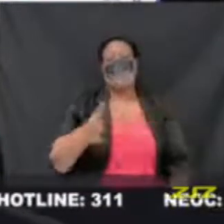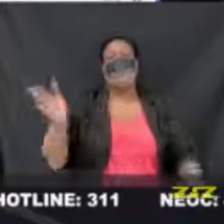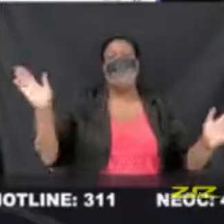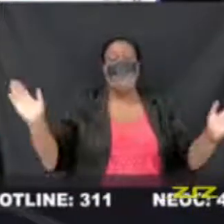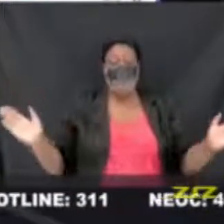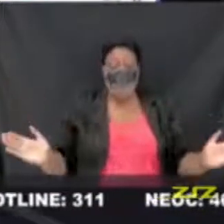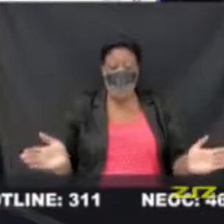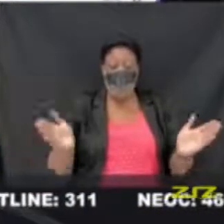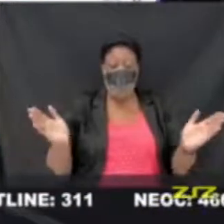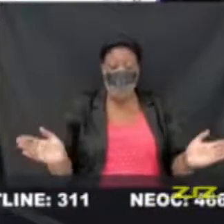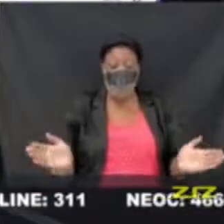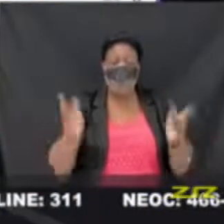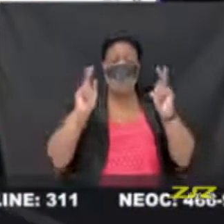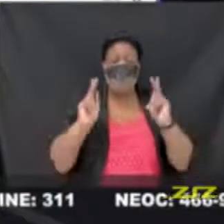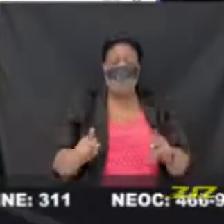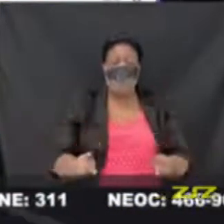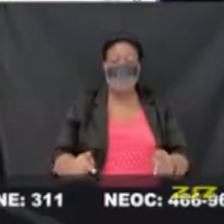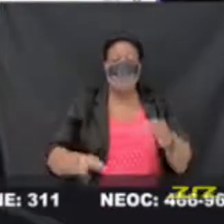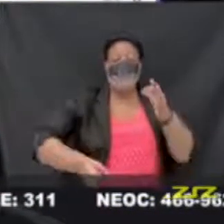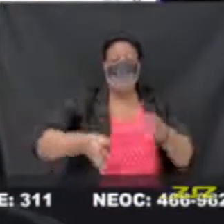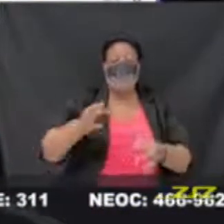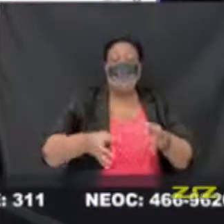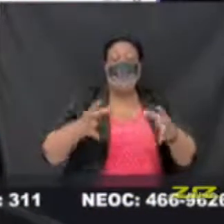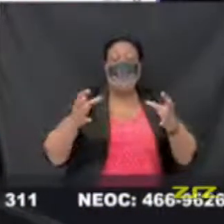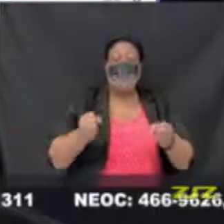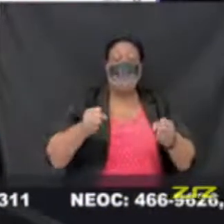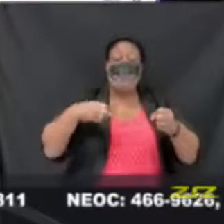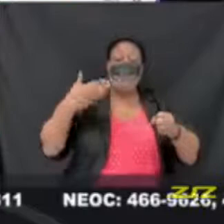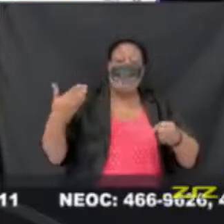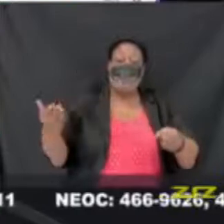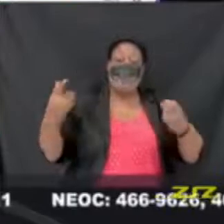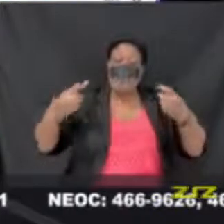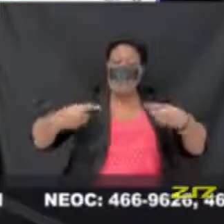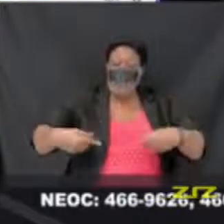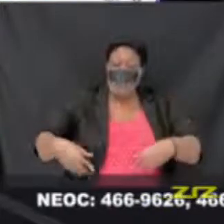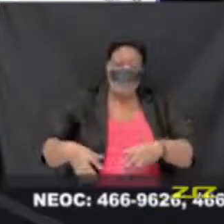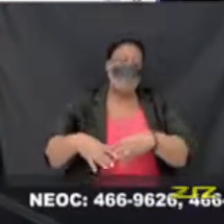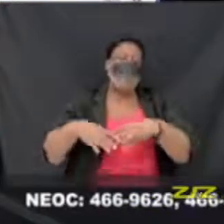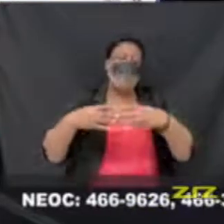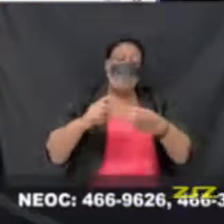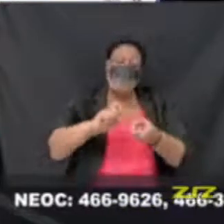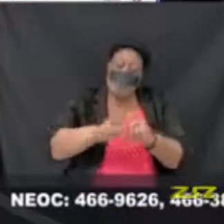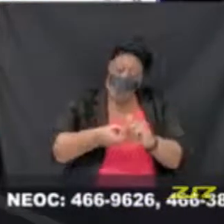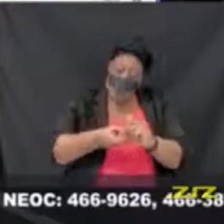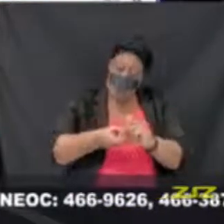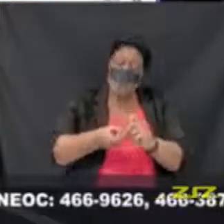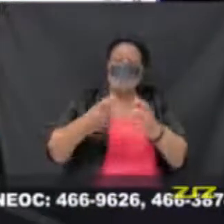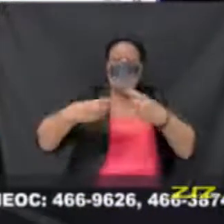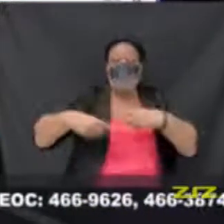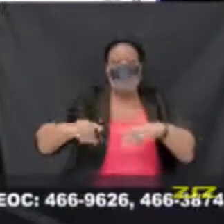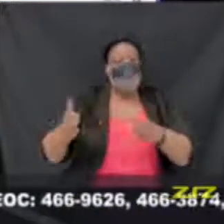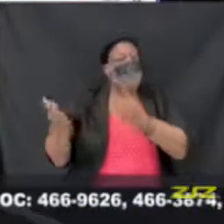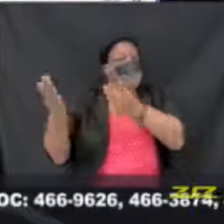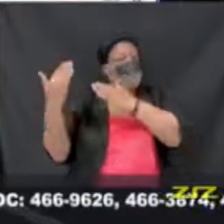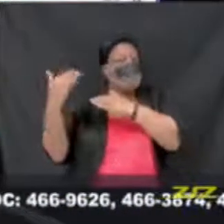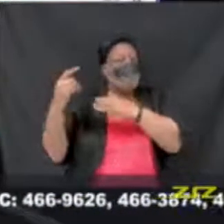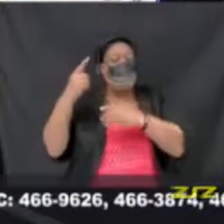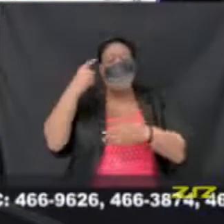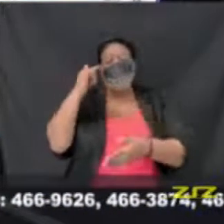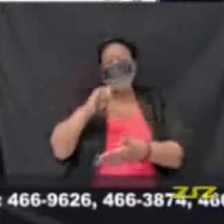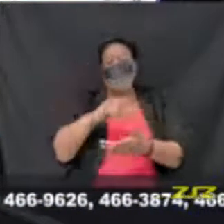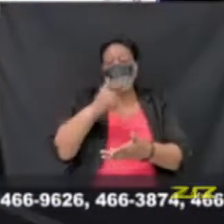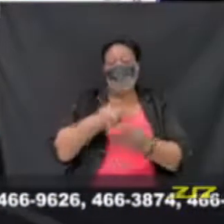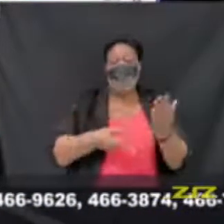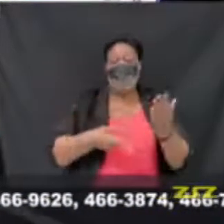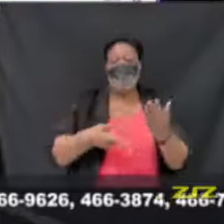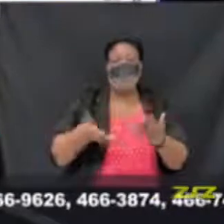if you want to see the barriers come down, if you want to see the bubbles go away, if you want to see persons mingling and